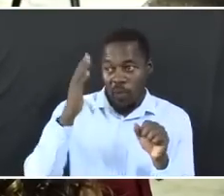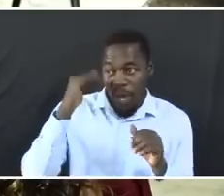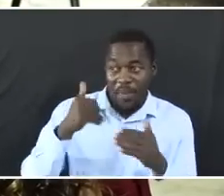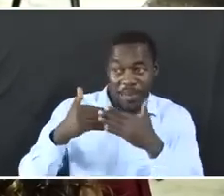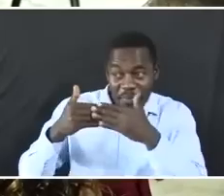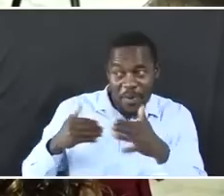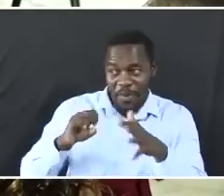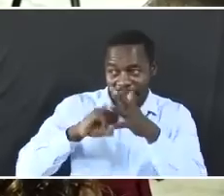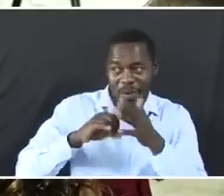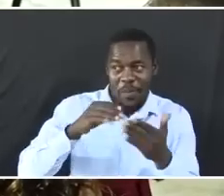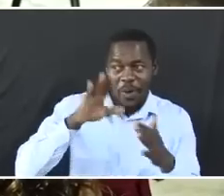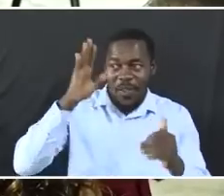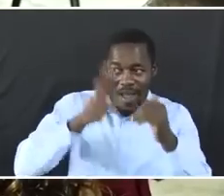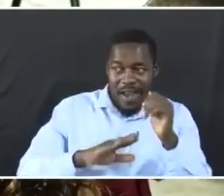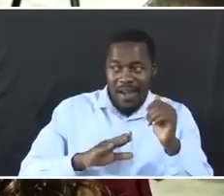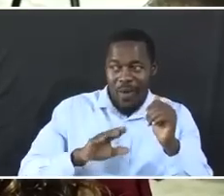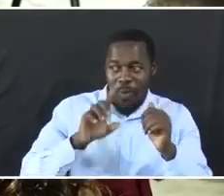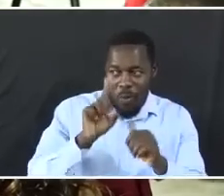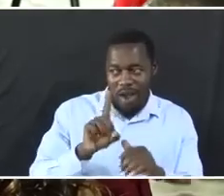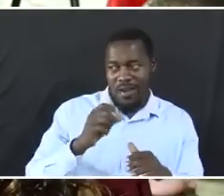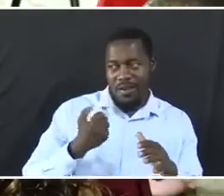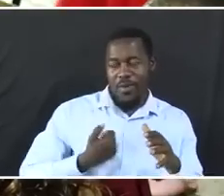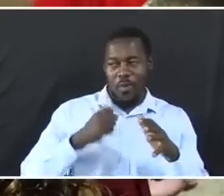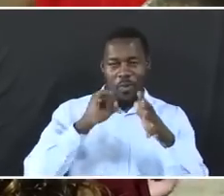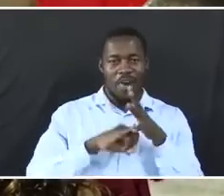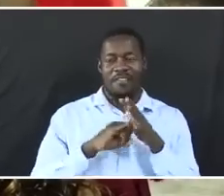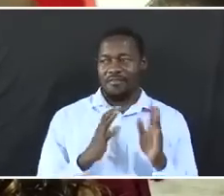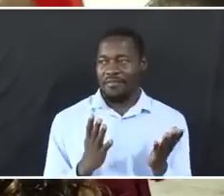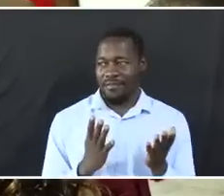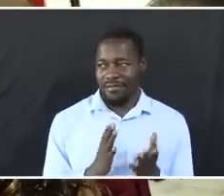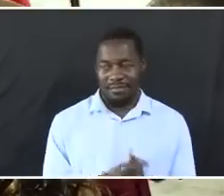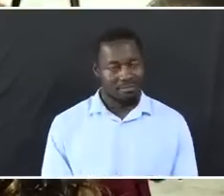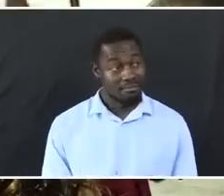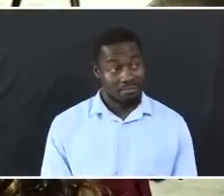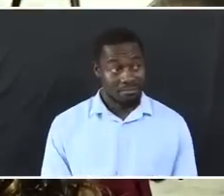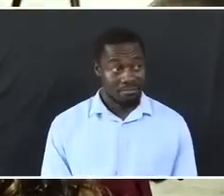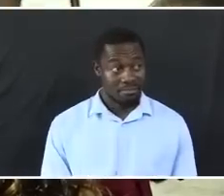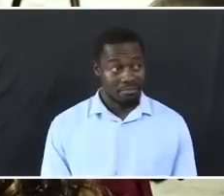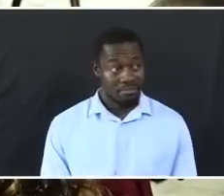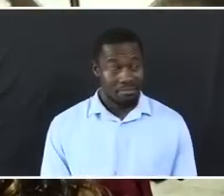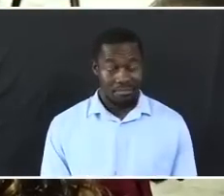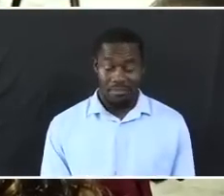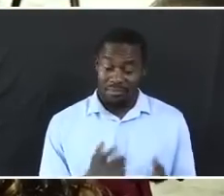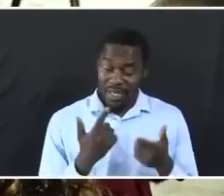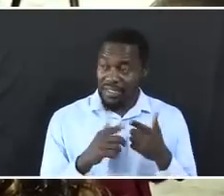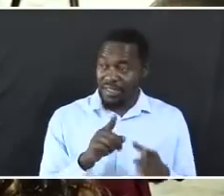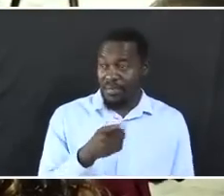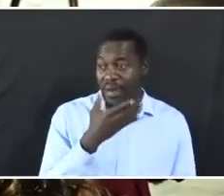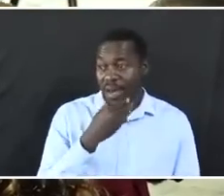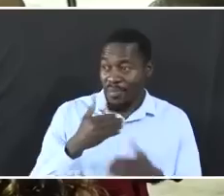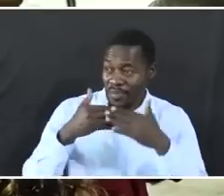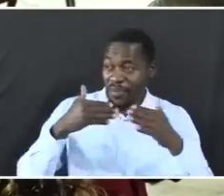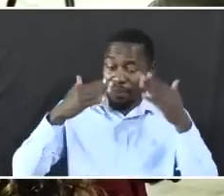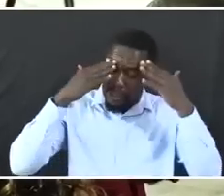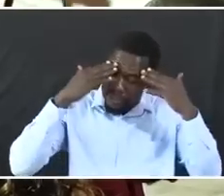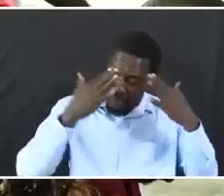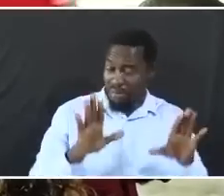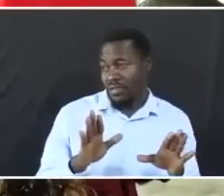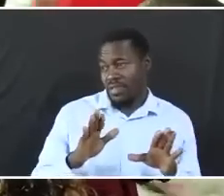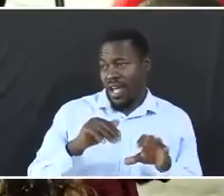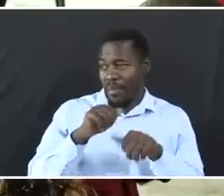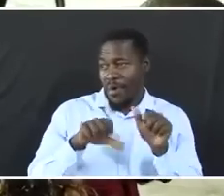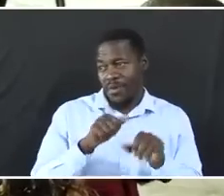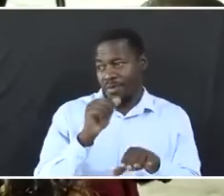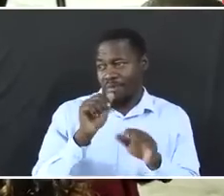don't know. You know, in his old age, I think probably he would have loved to enjoy in the fellowship